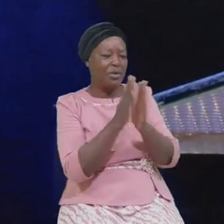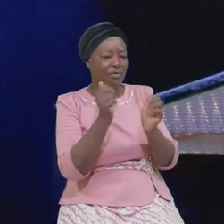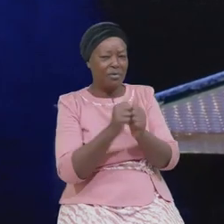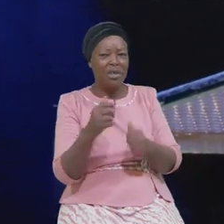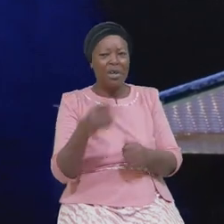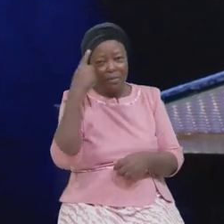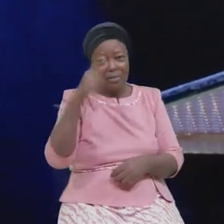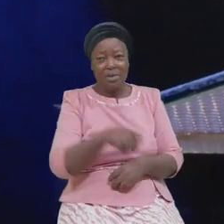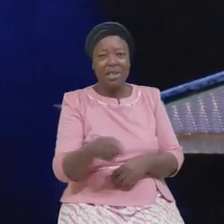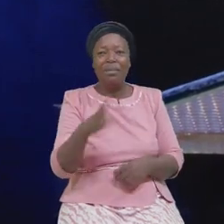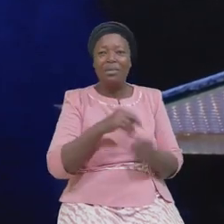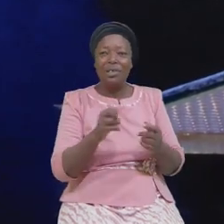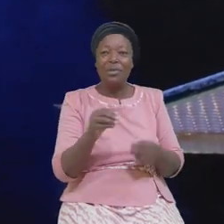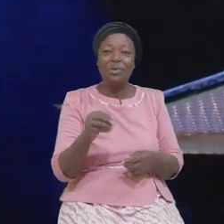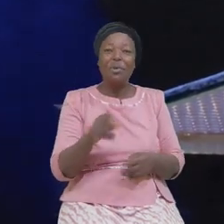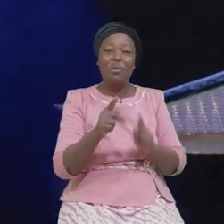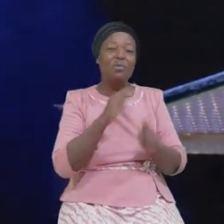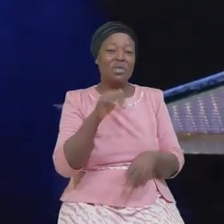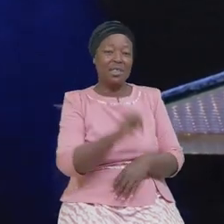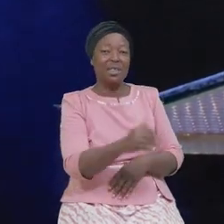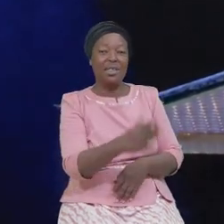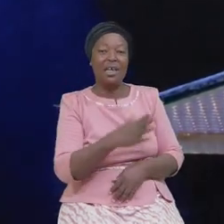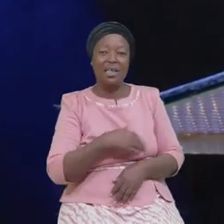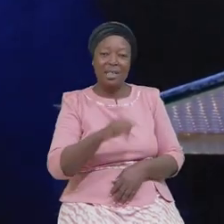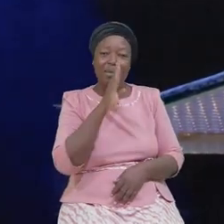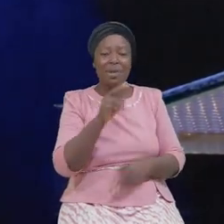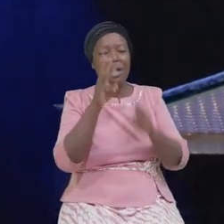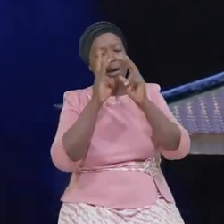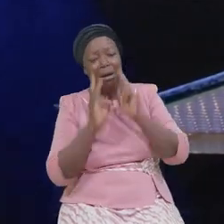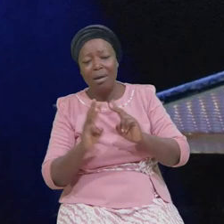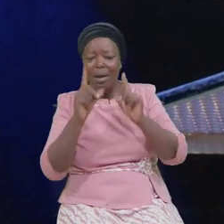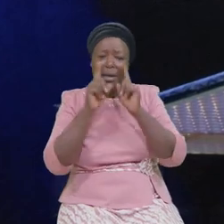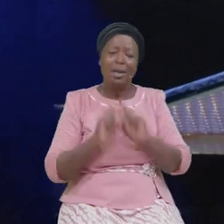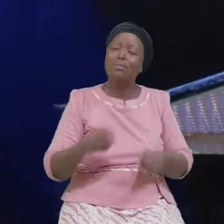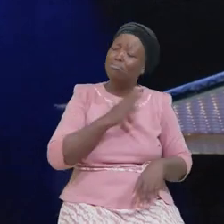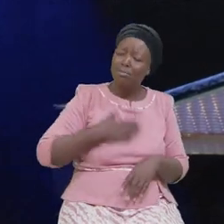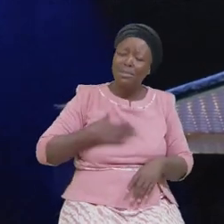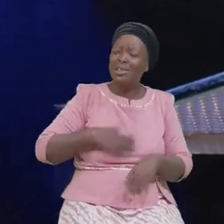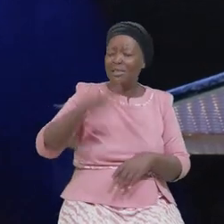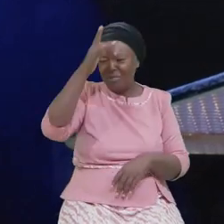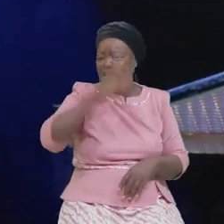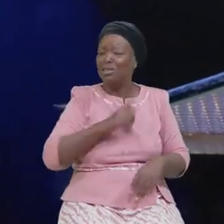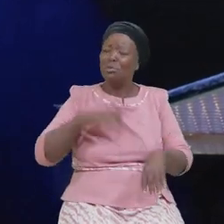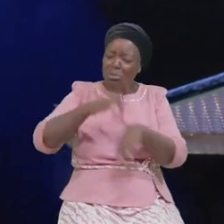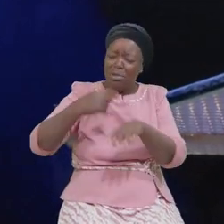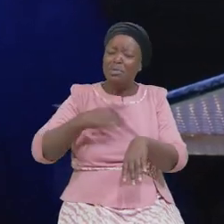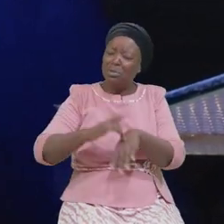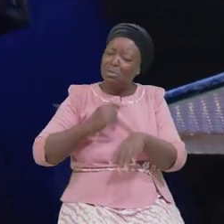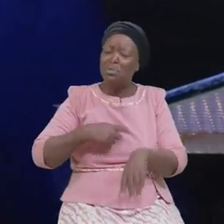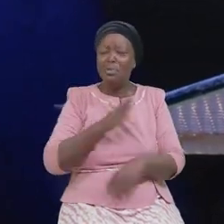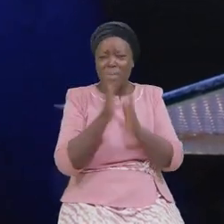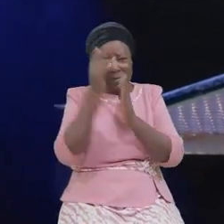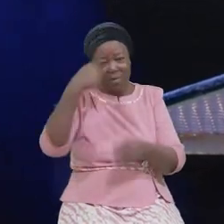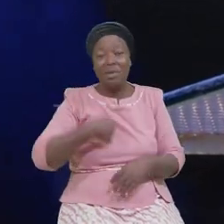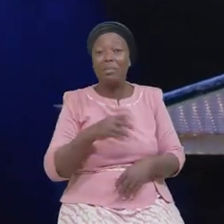I go. And some people will stay there and still be crying. I see, touch me, pray for me. But over there, we